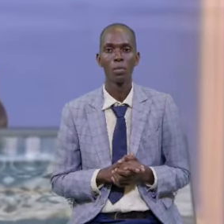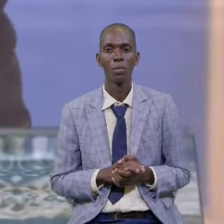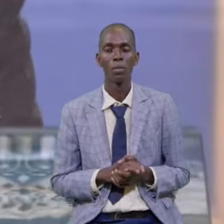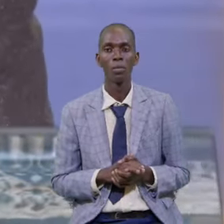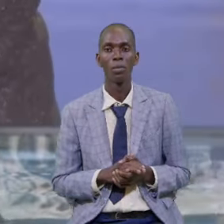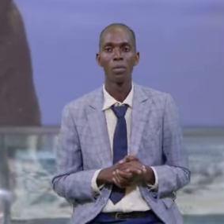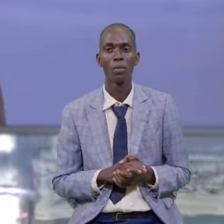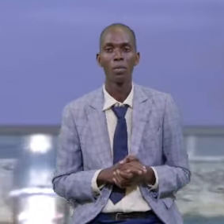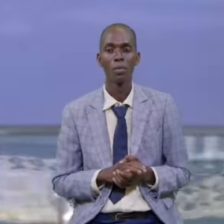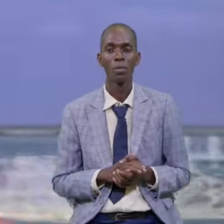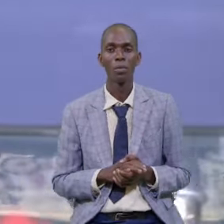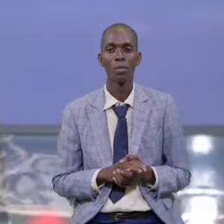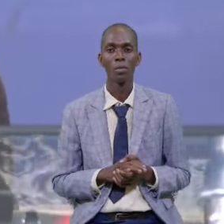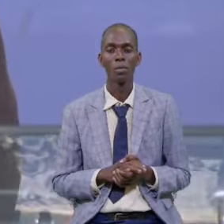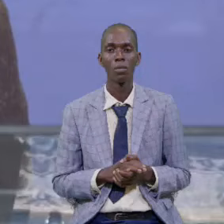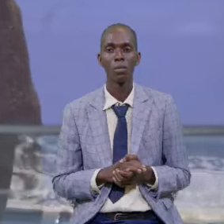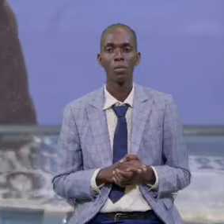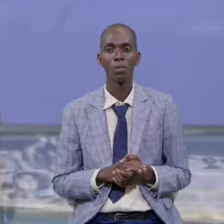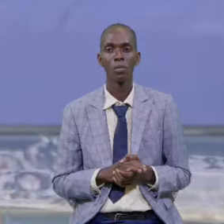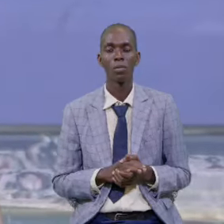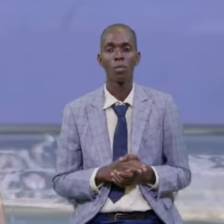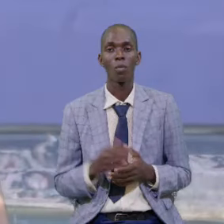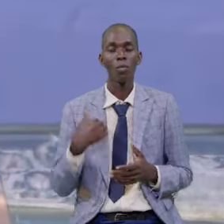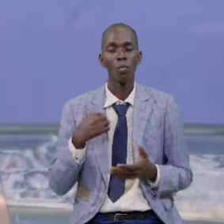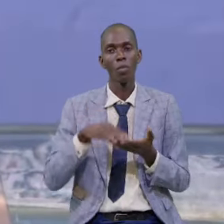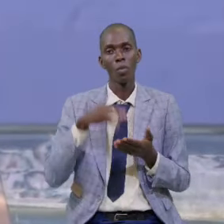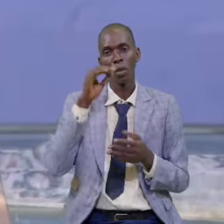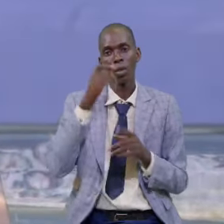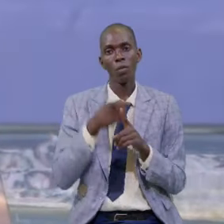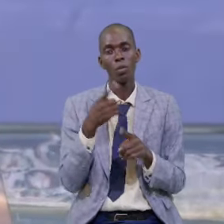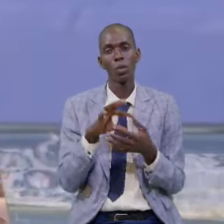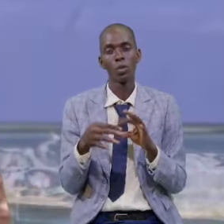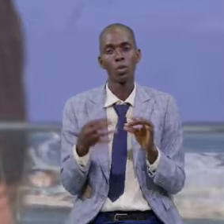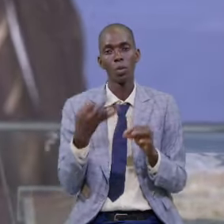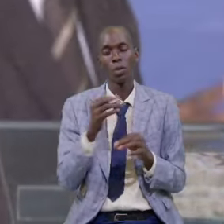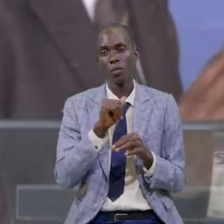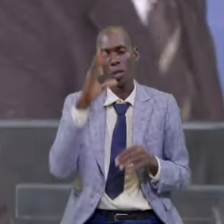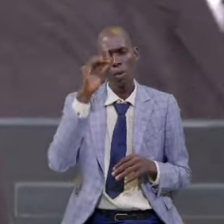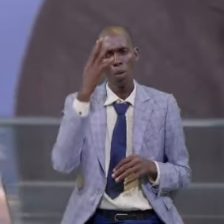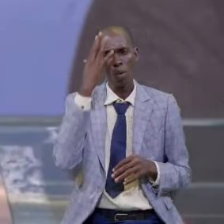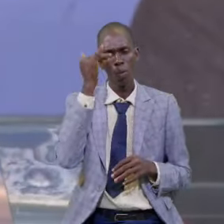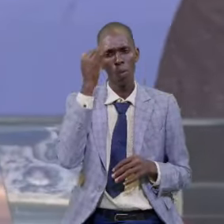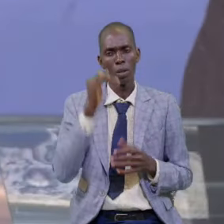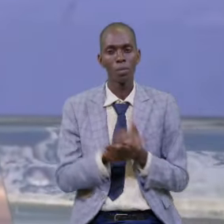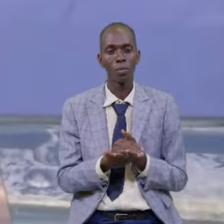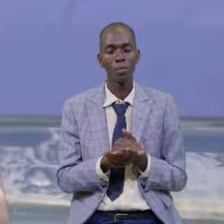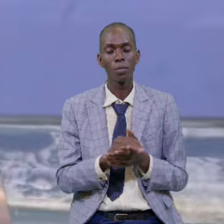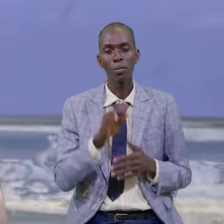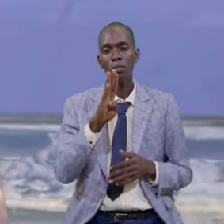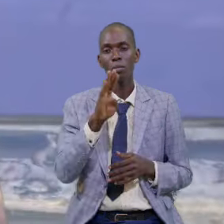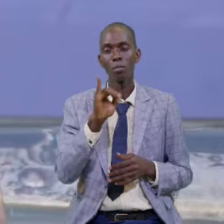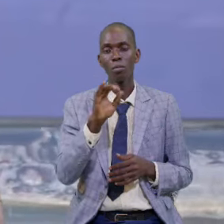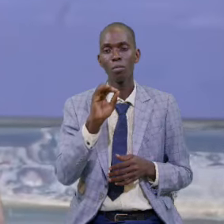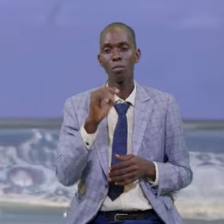We're looking at the story of a man. Why? Biographies are very good, very